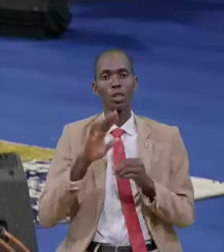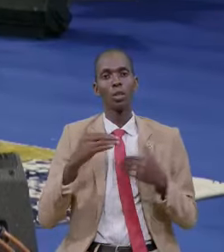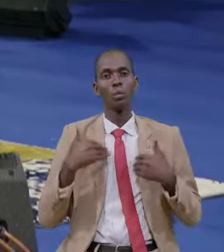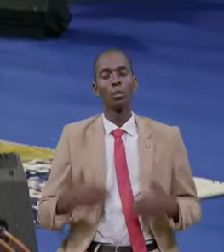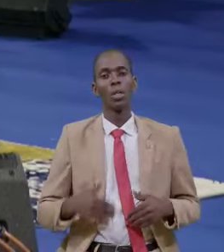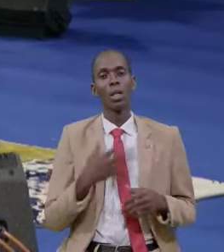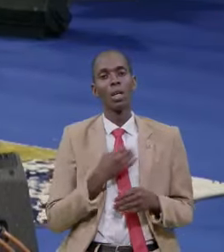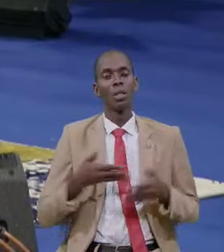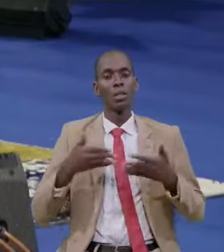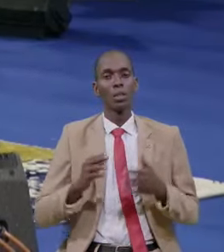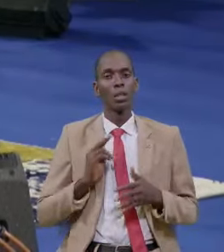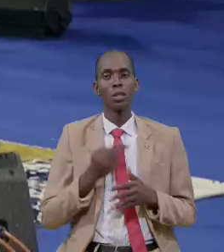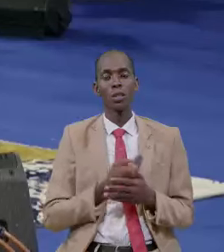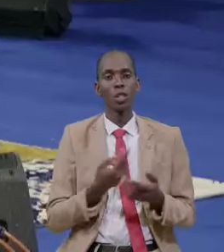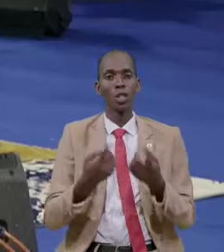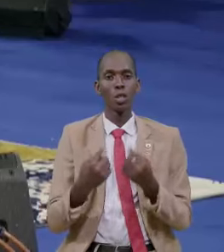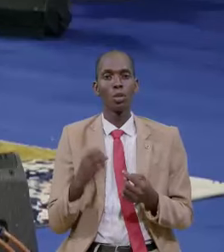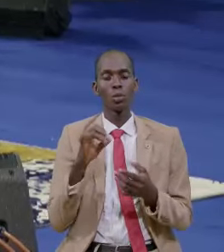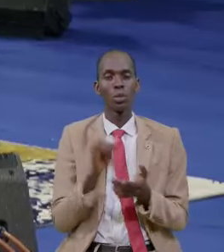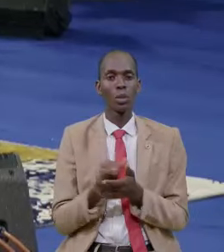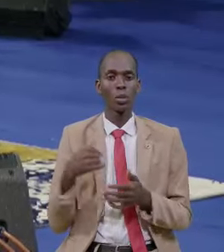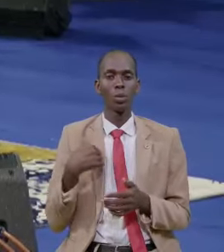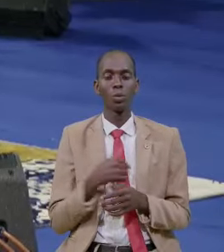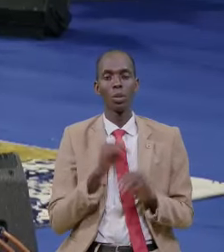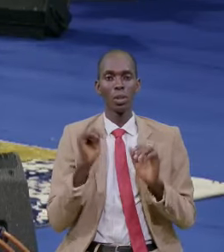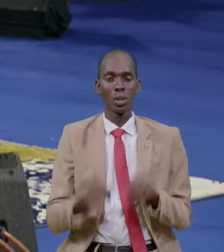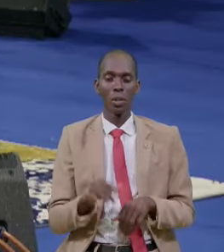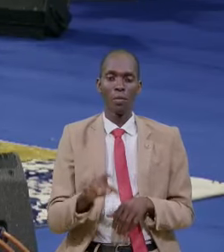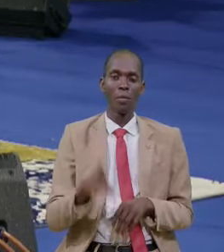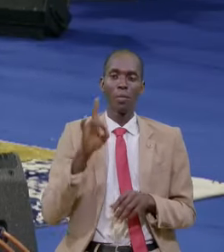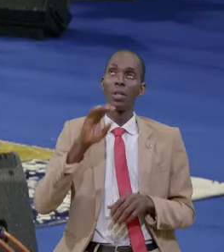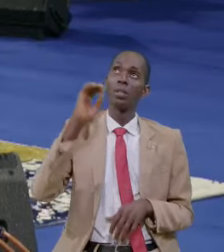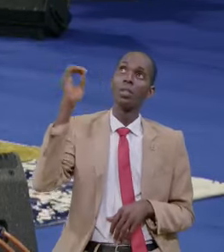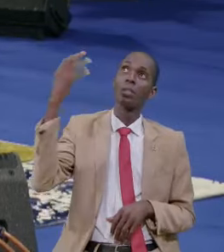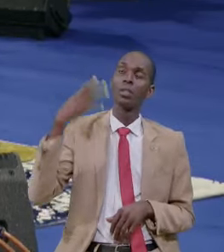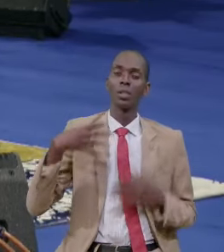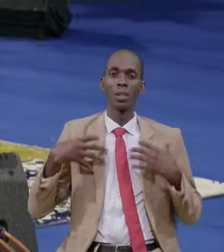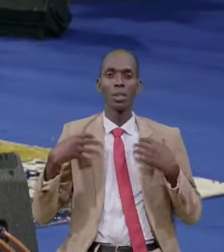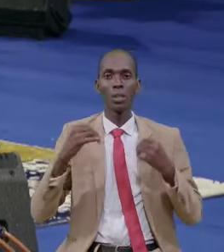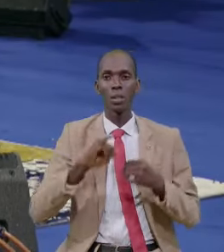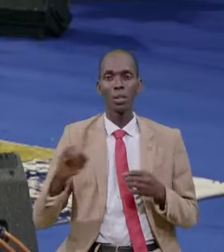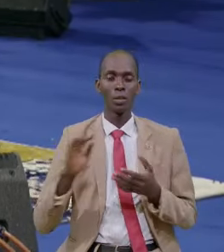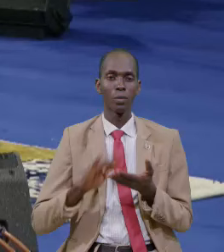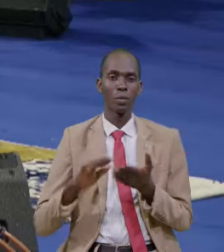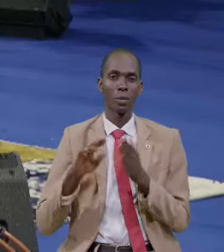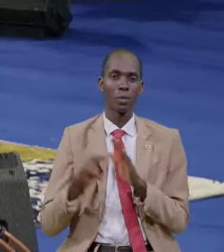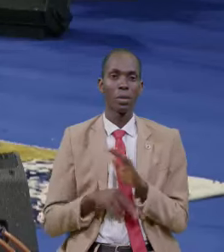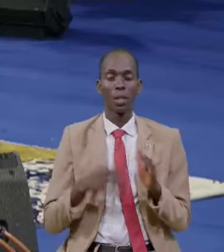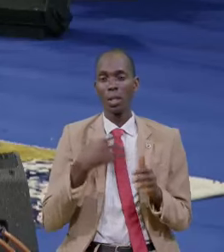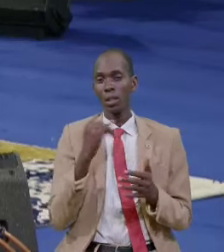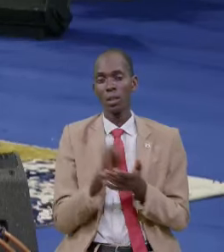come so that we can find grace and healing and forgiveness. And it says grace